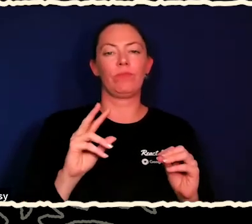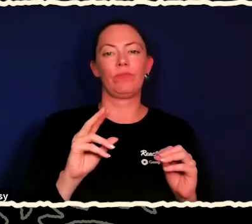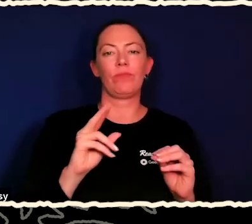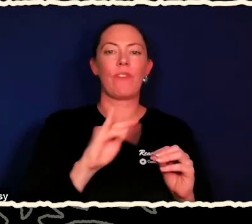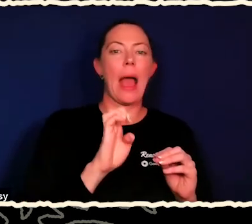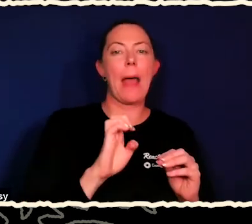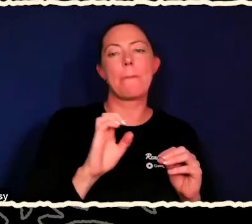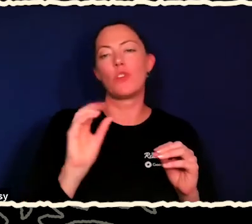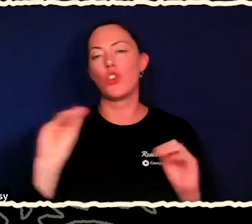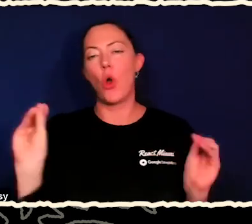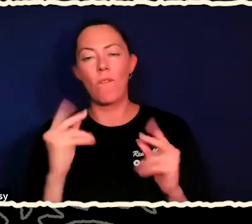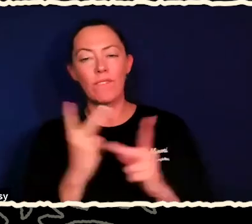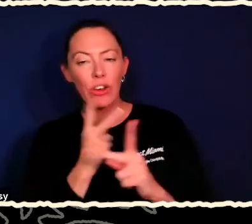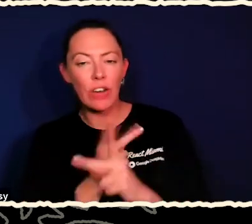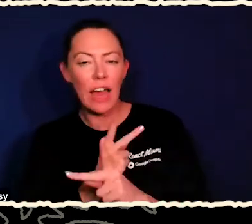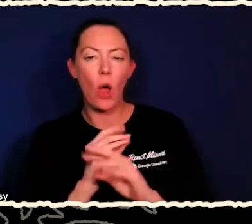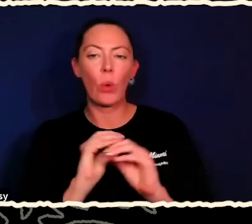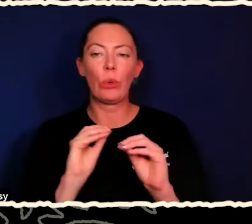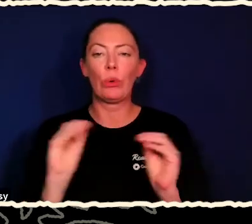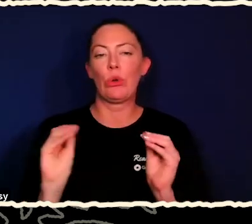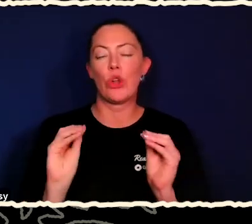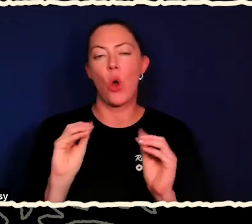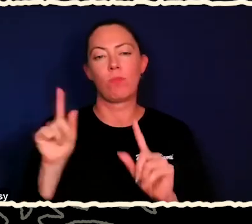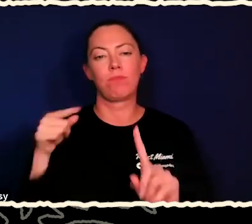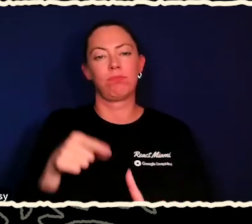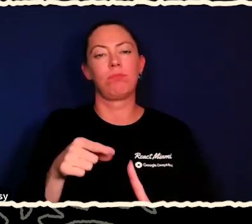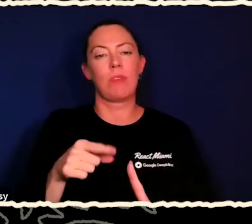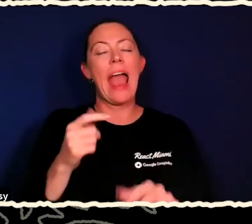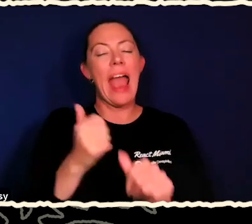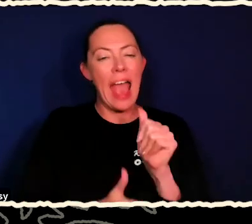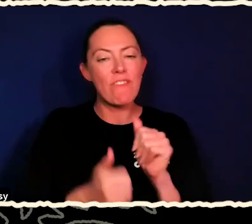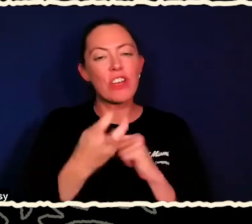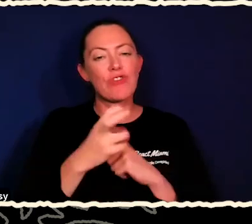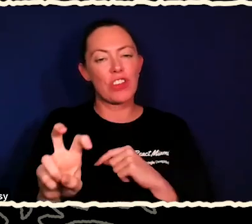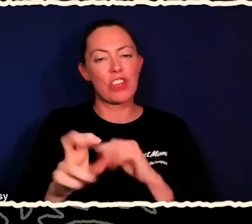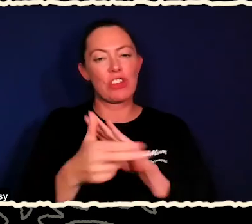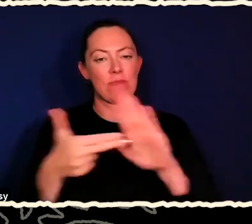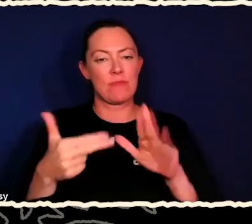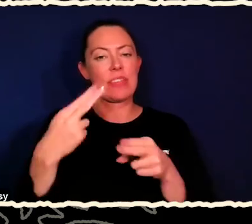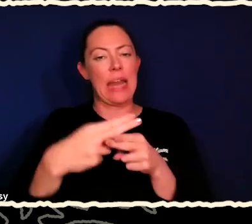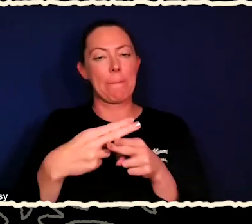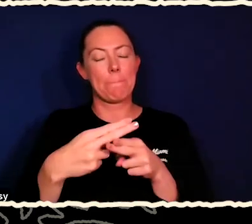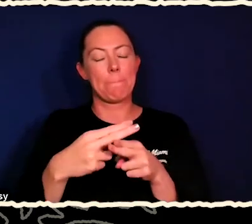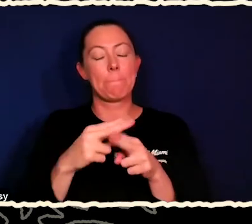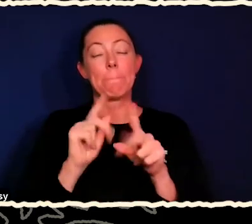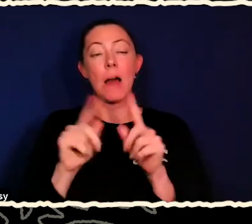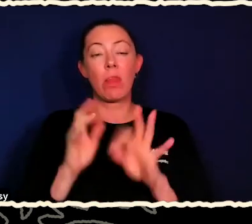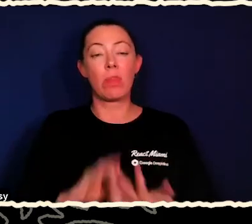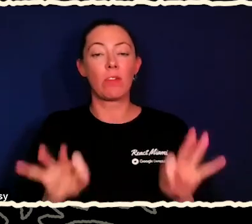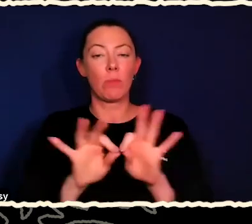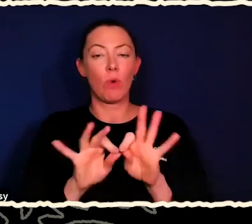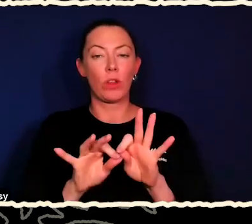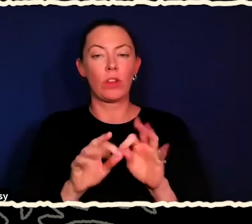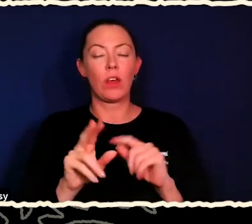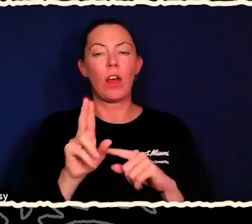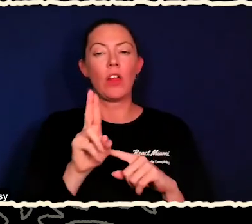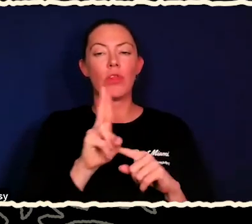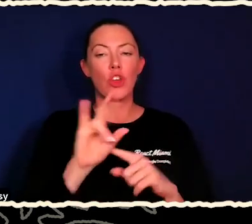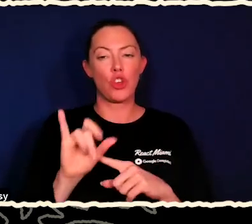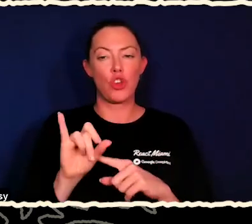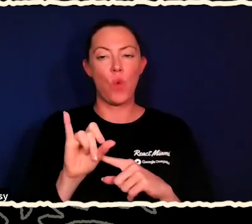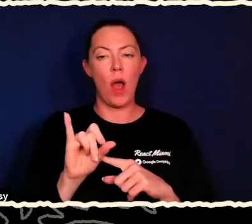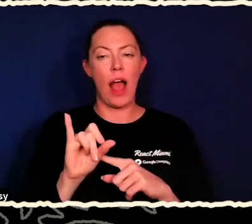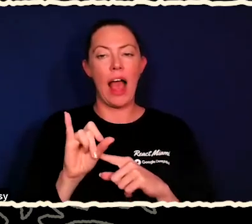every transition is named. But here's one important thing to remember. The UI renders state, not